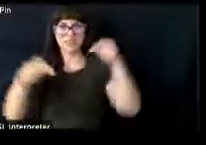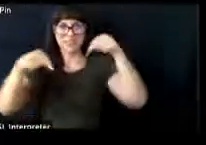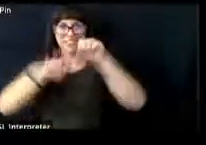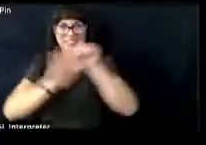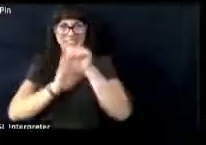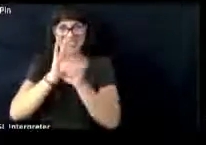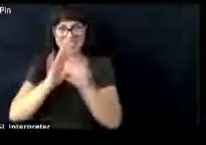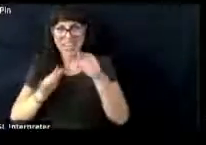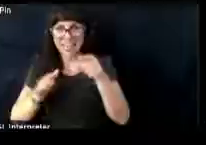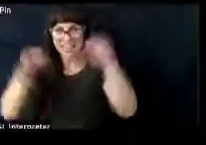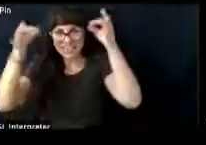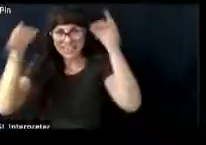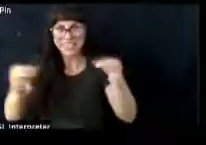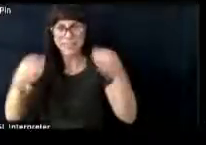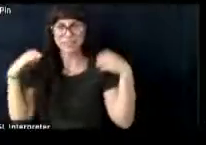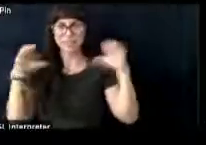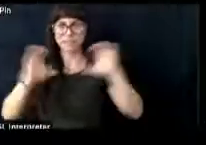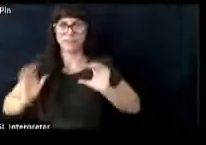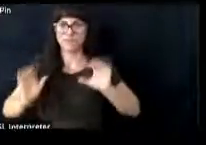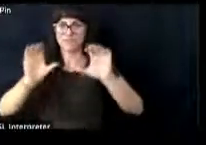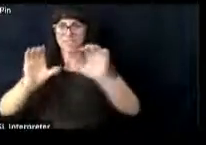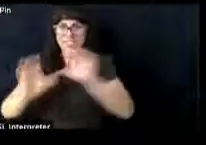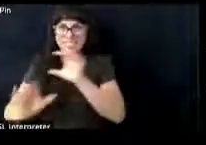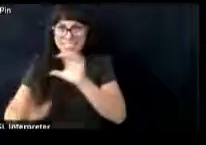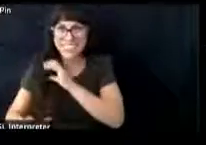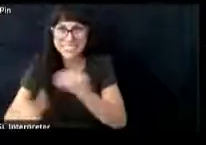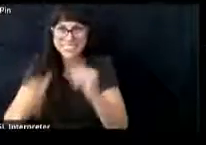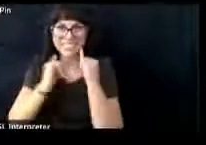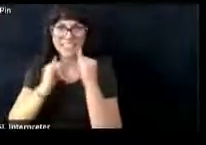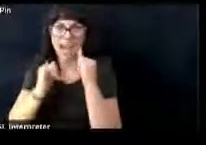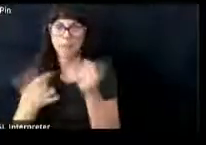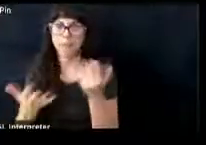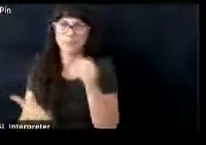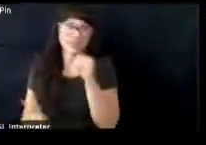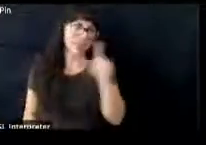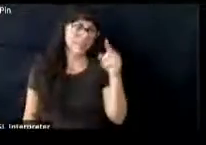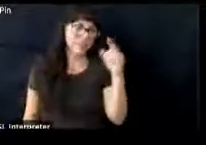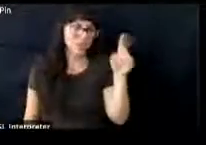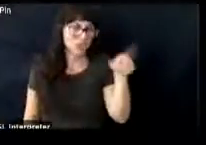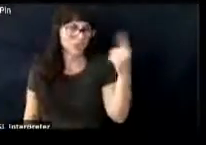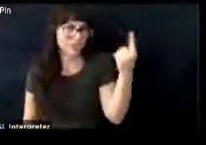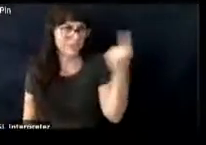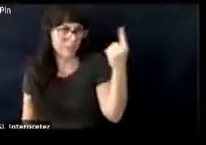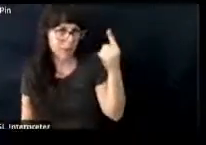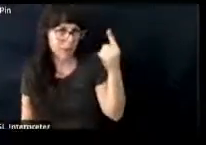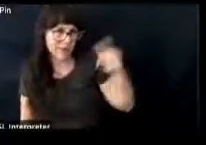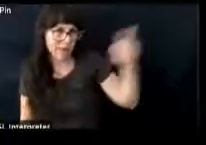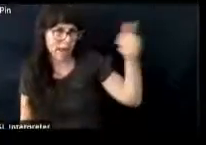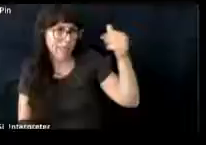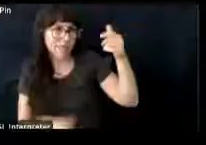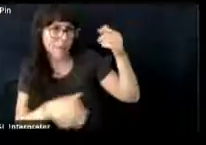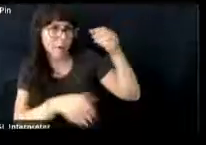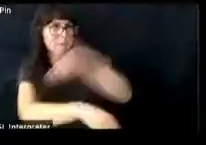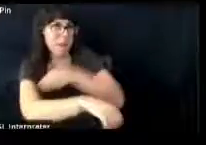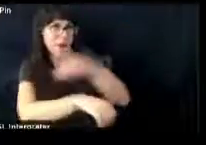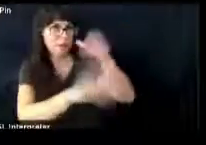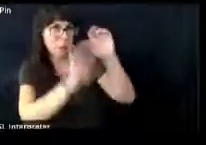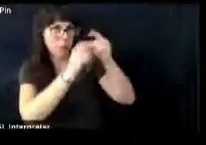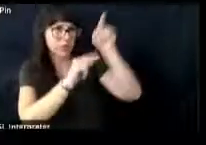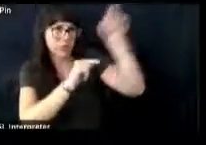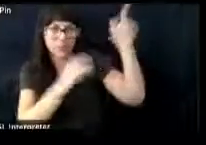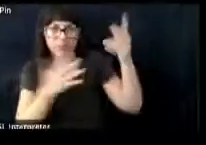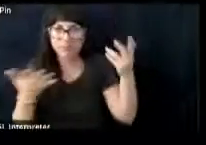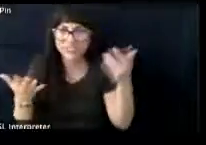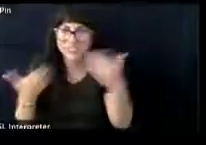decision is being made by citizens just like me, and not some other powerful organization elsewhere. Thank you very